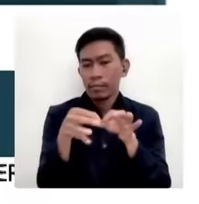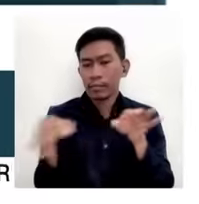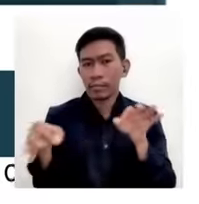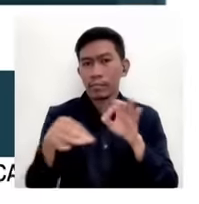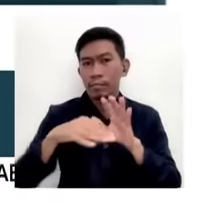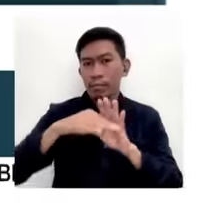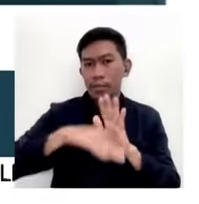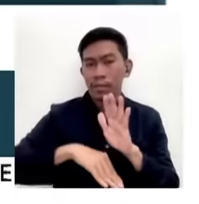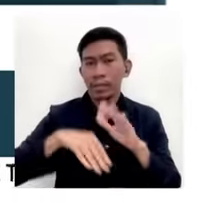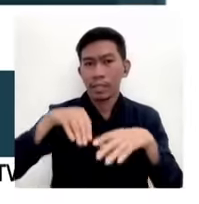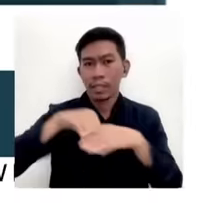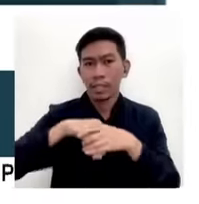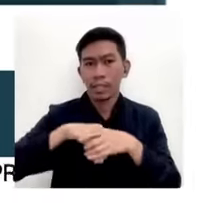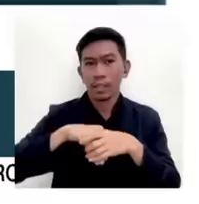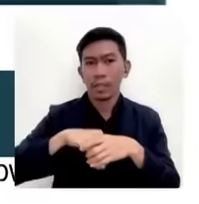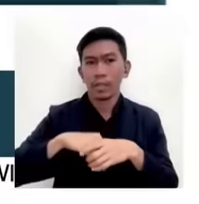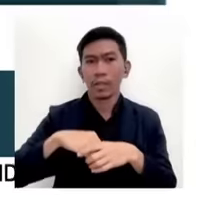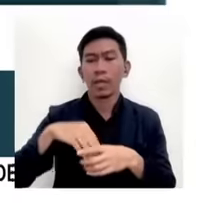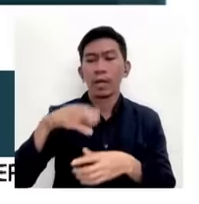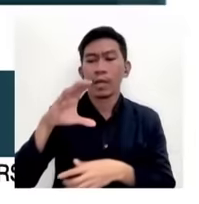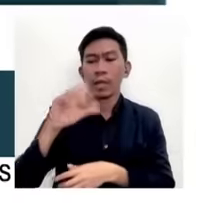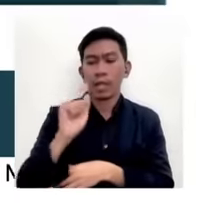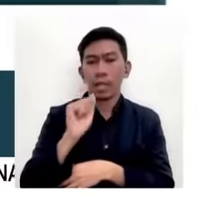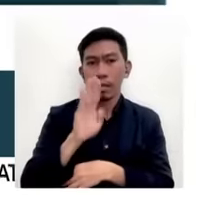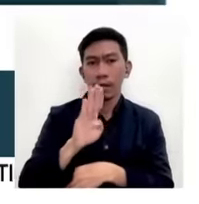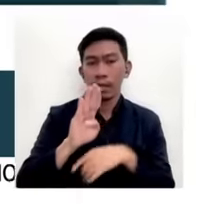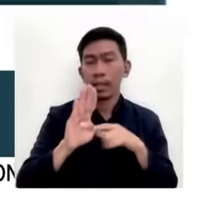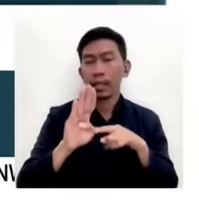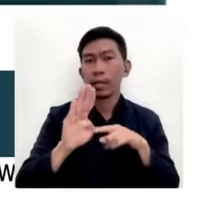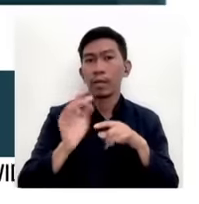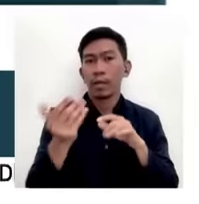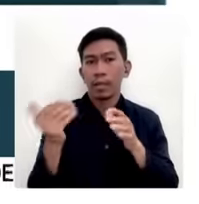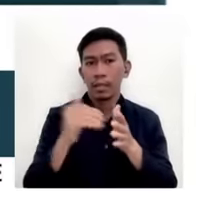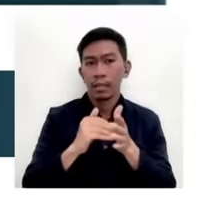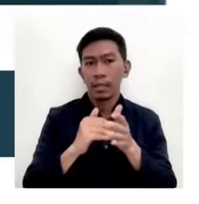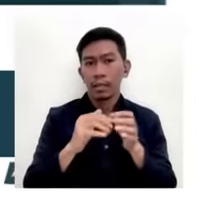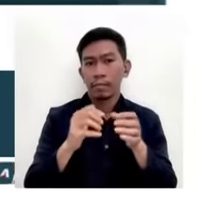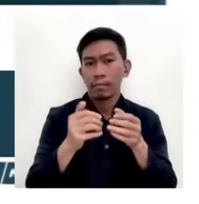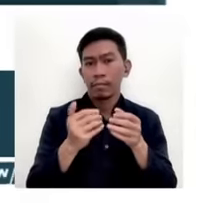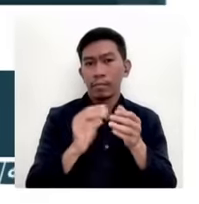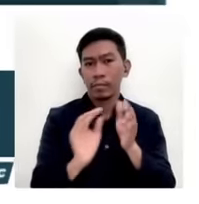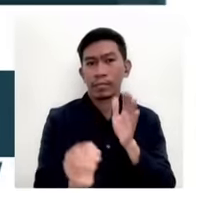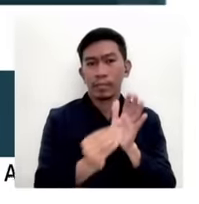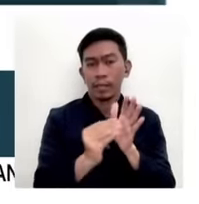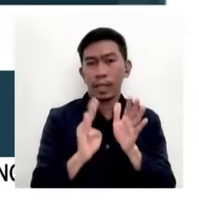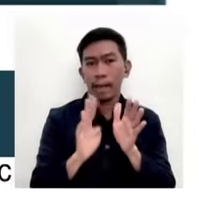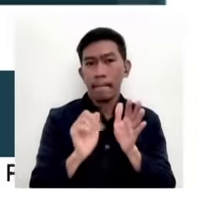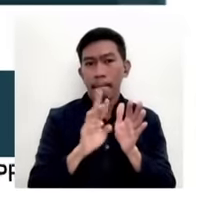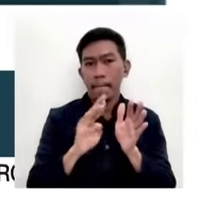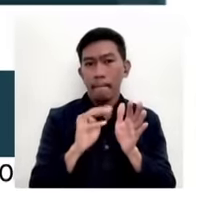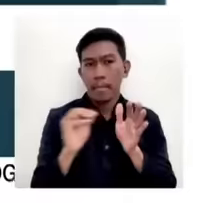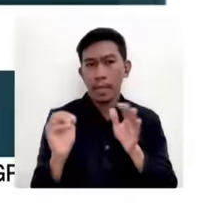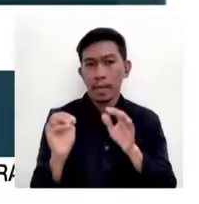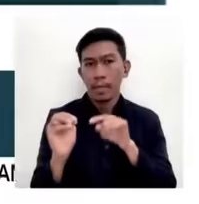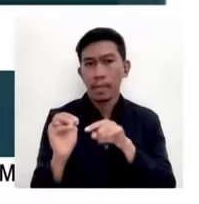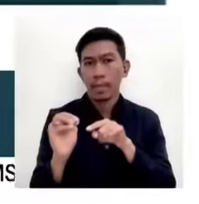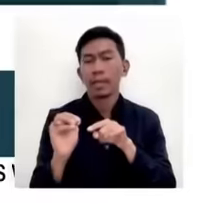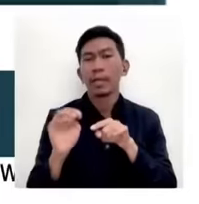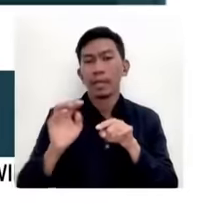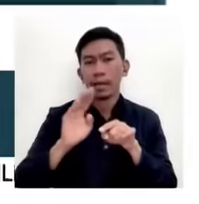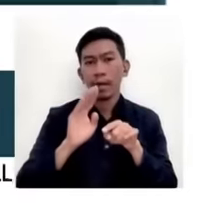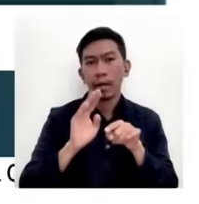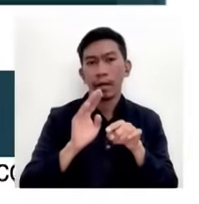in the Comprehensive Agreement of the Bangsamoro to entrench the Bangsamoro in the 1987